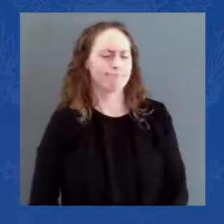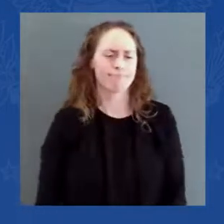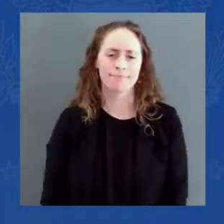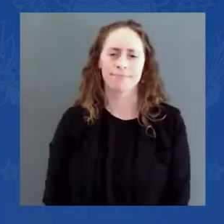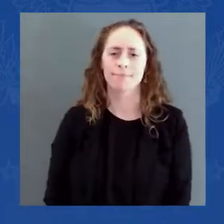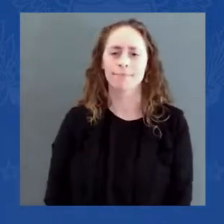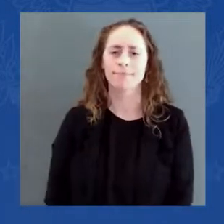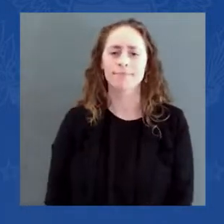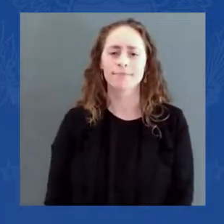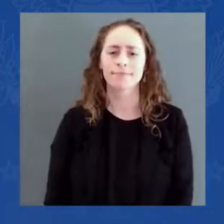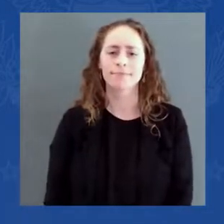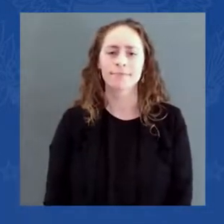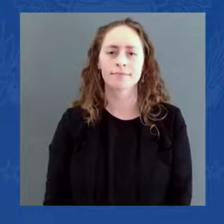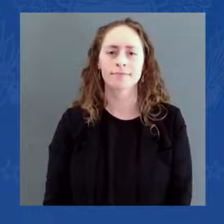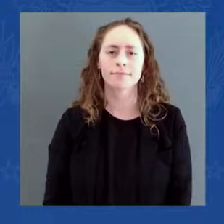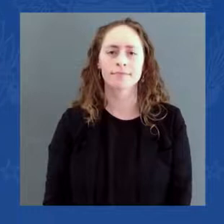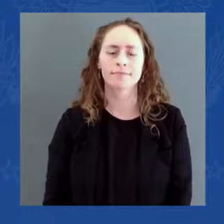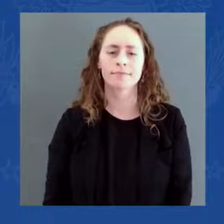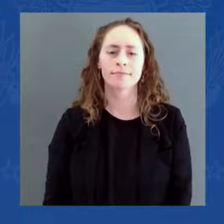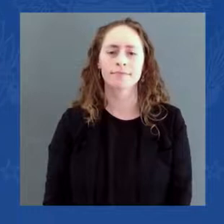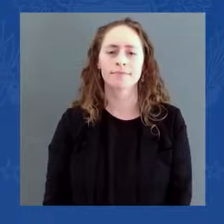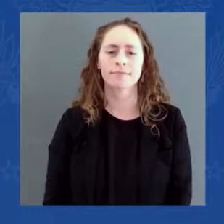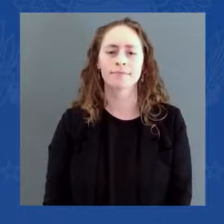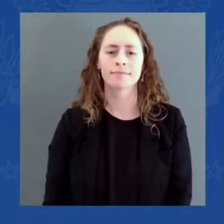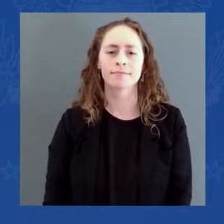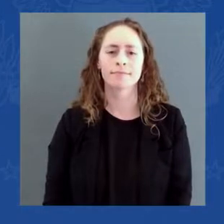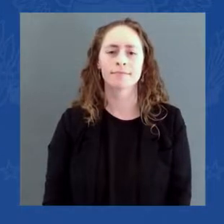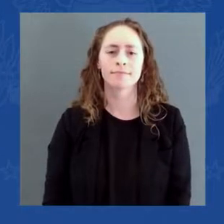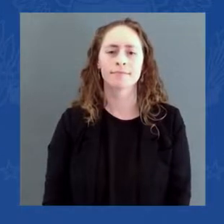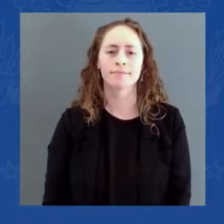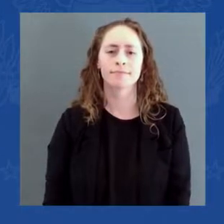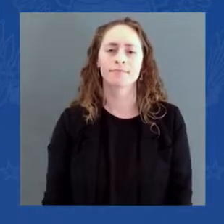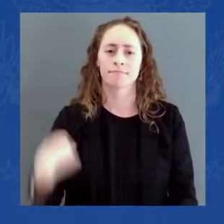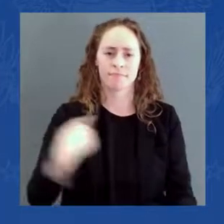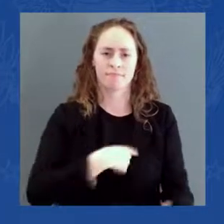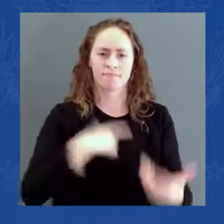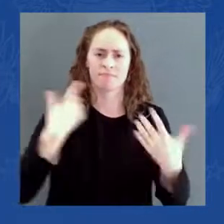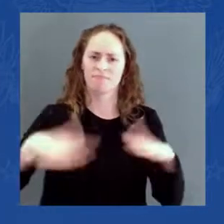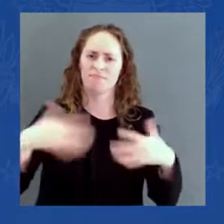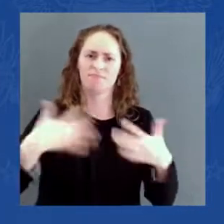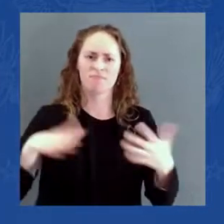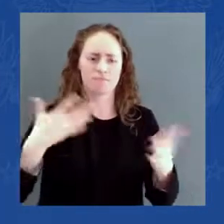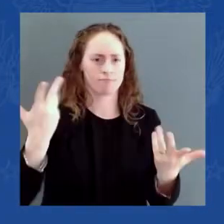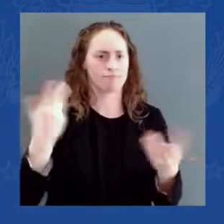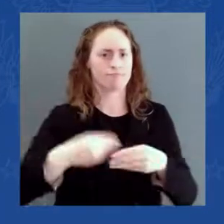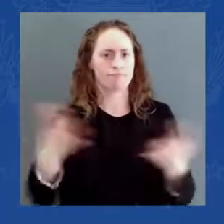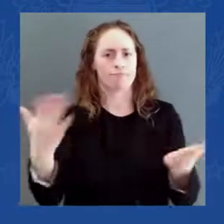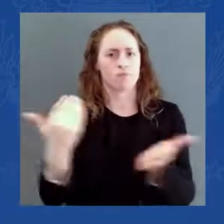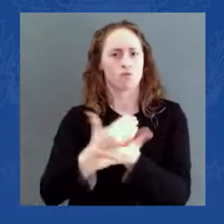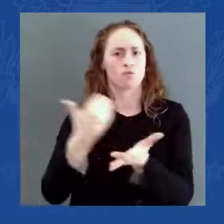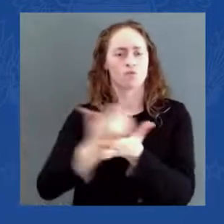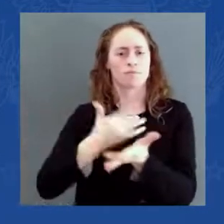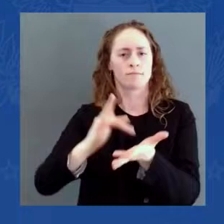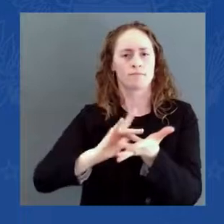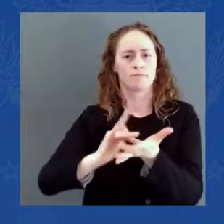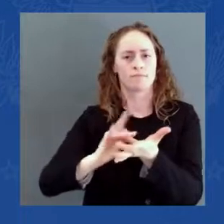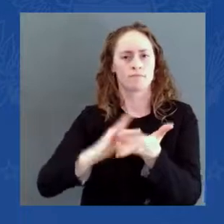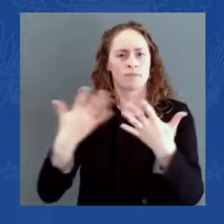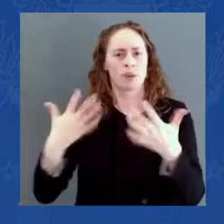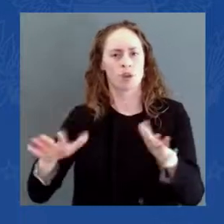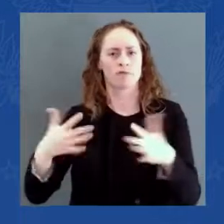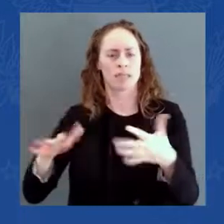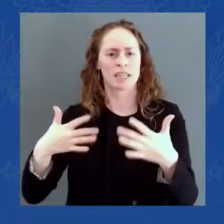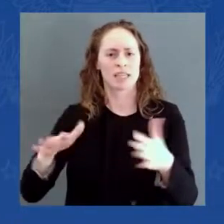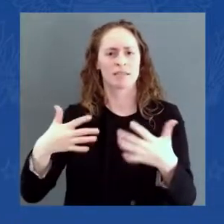already distributed over 3 million courses of this treatment to save lives and reduce the strain on hospitals. And